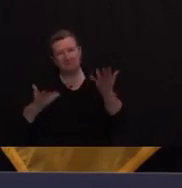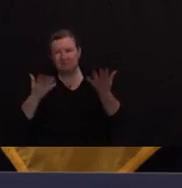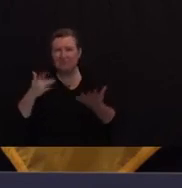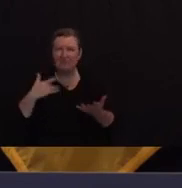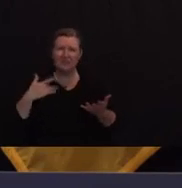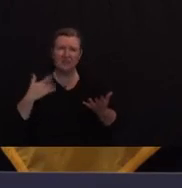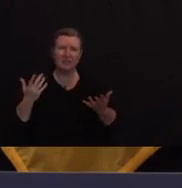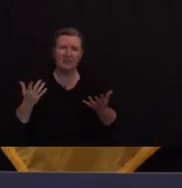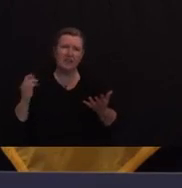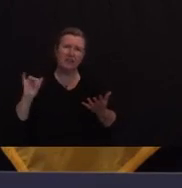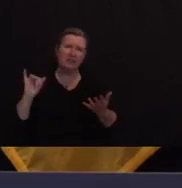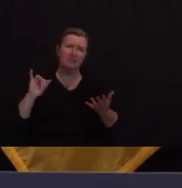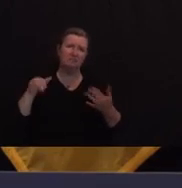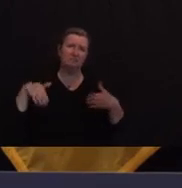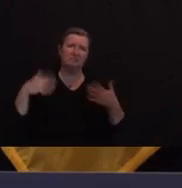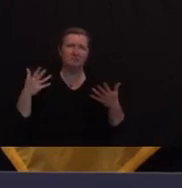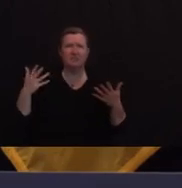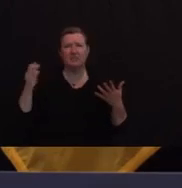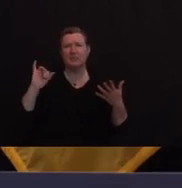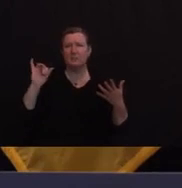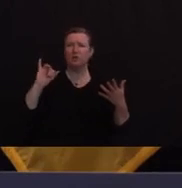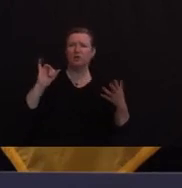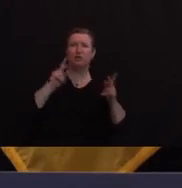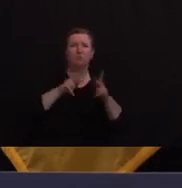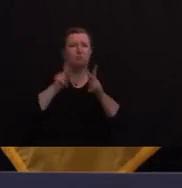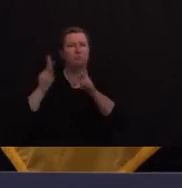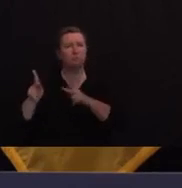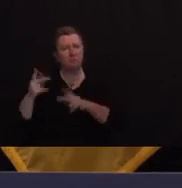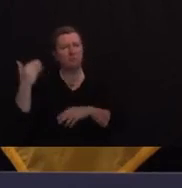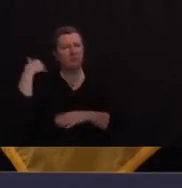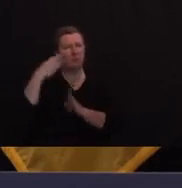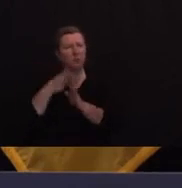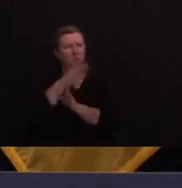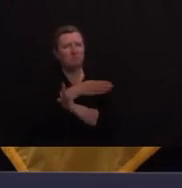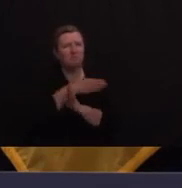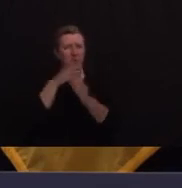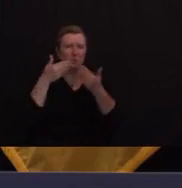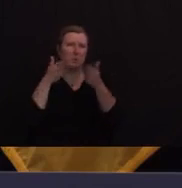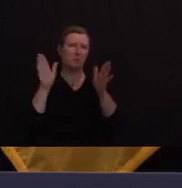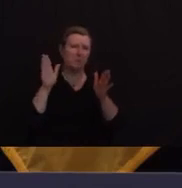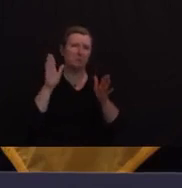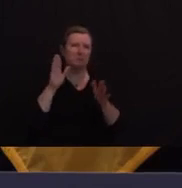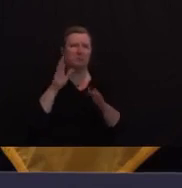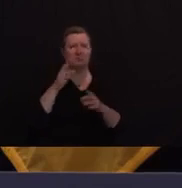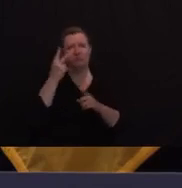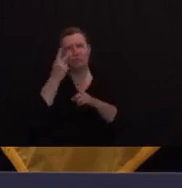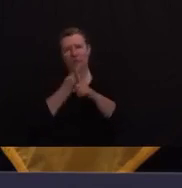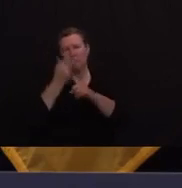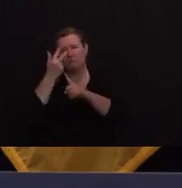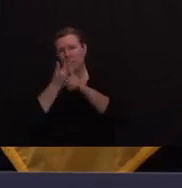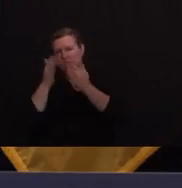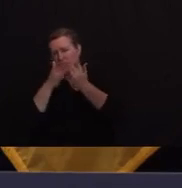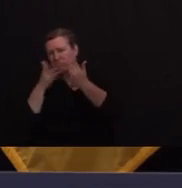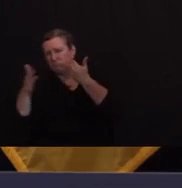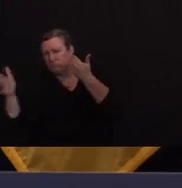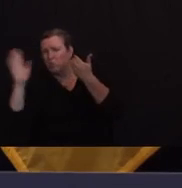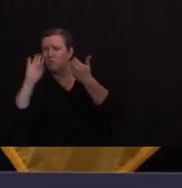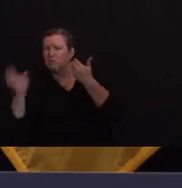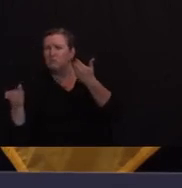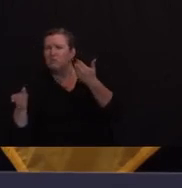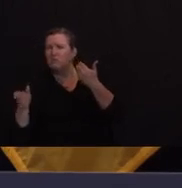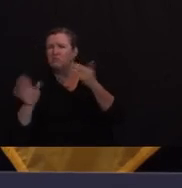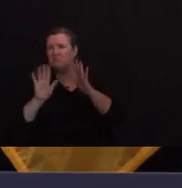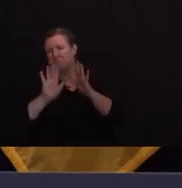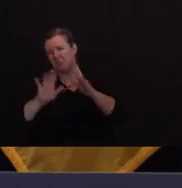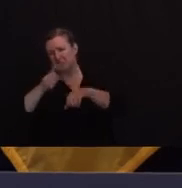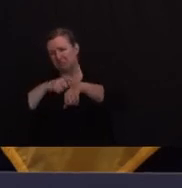The mega sites are going to be relevant for a period of time. Exactly. My guess is 2 or 3 months would be if I had to put a prediction on it. And